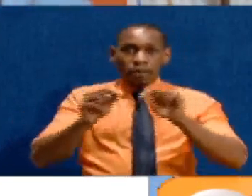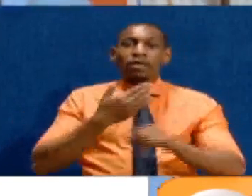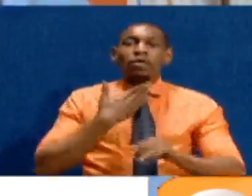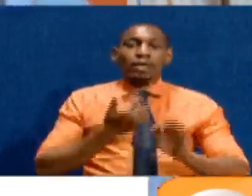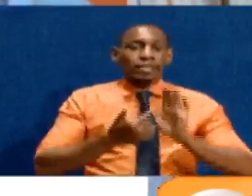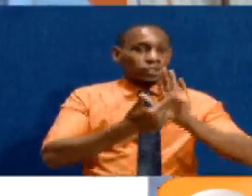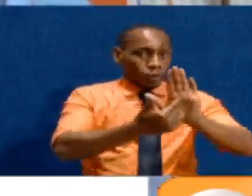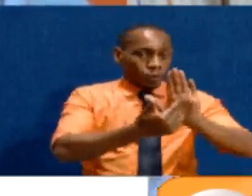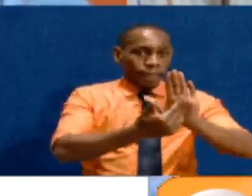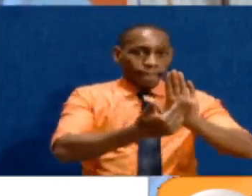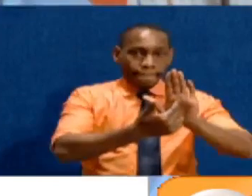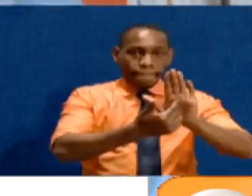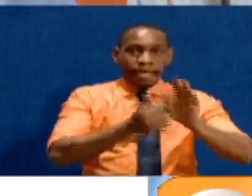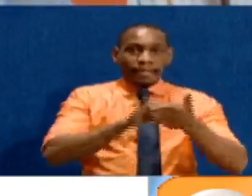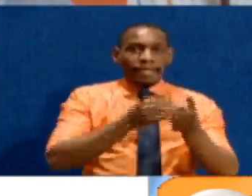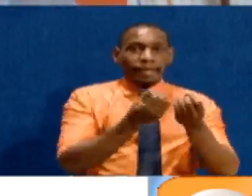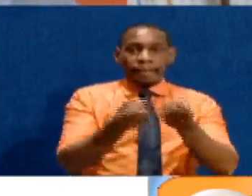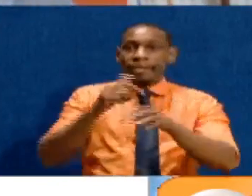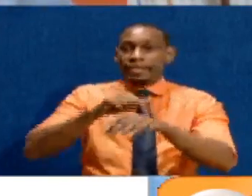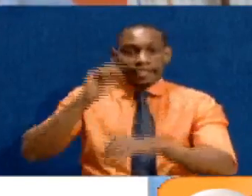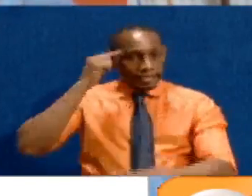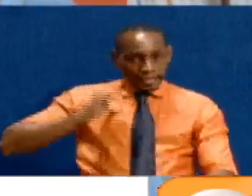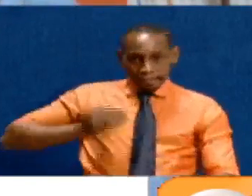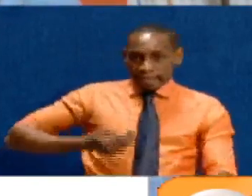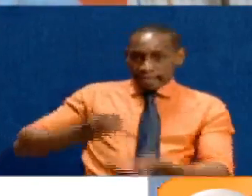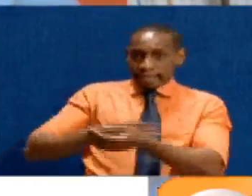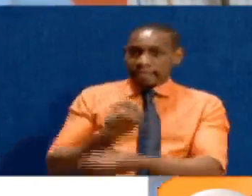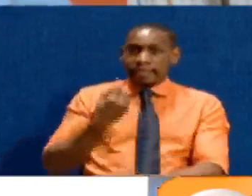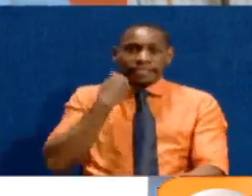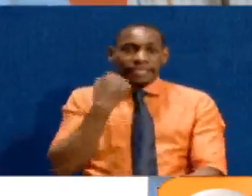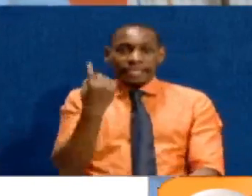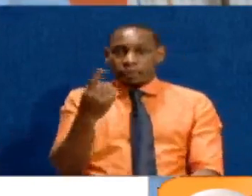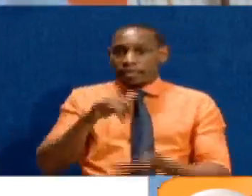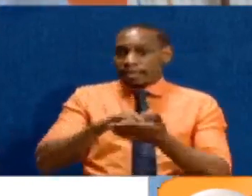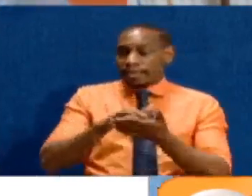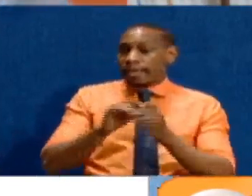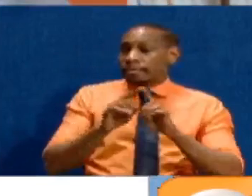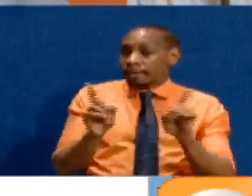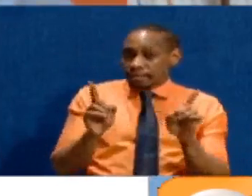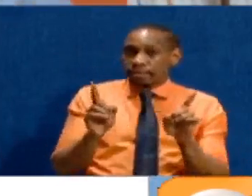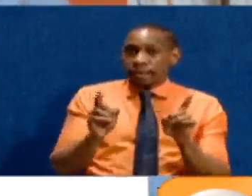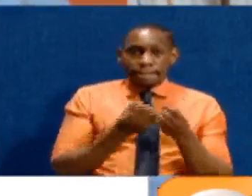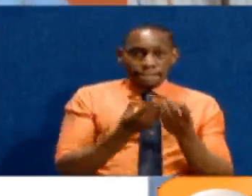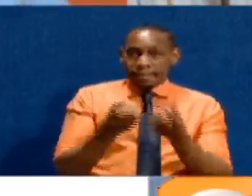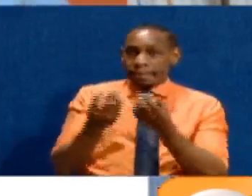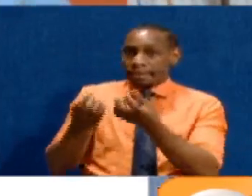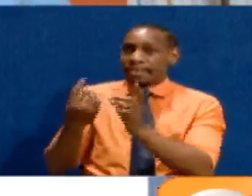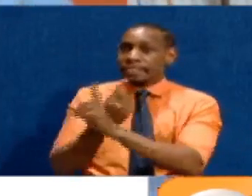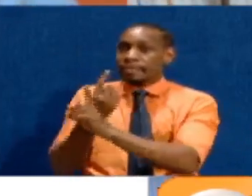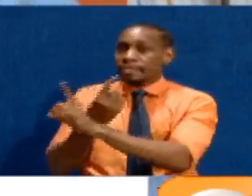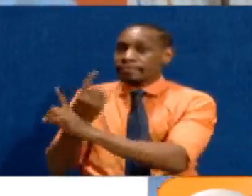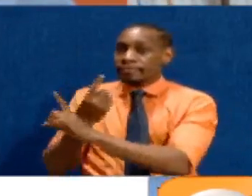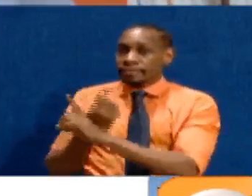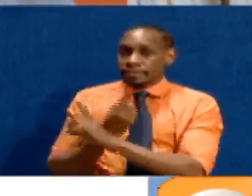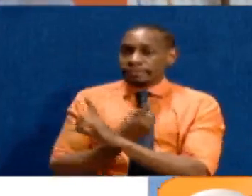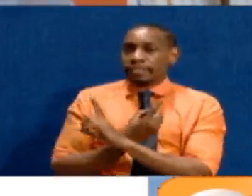highlight that many times we think of breast cancer as one disease, whereas it's actually many different